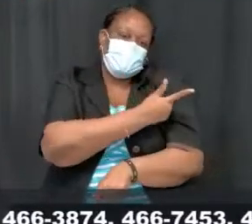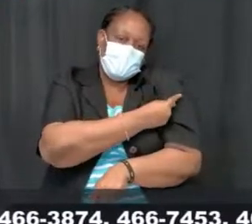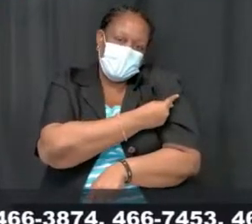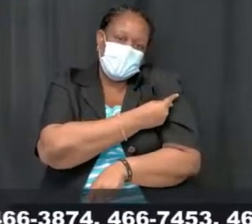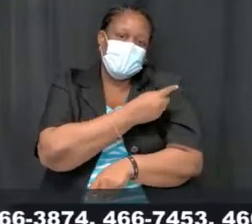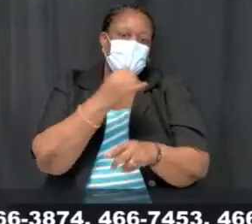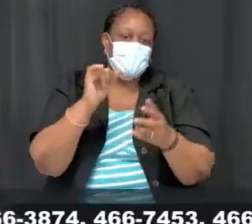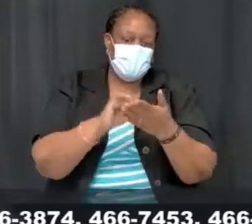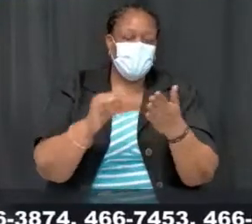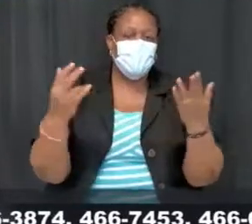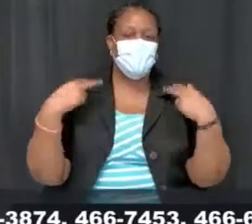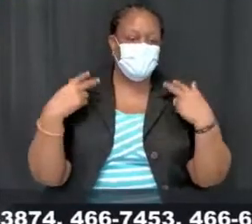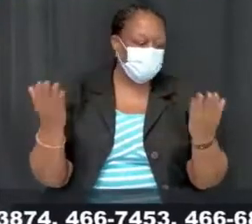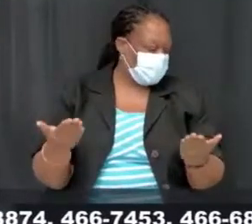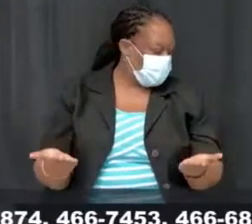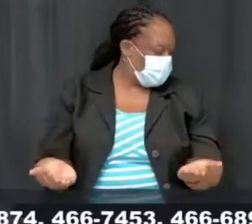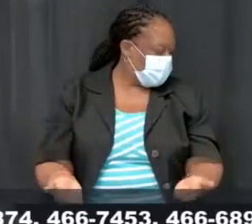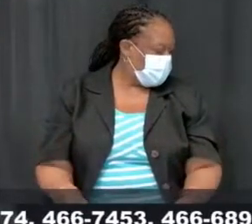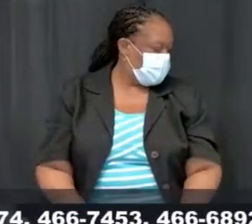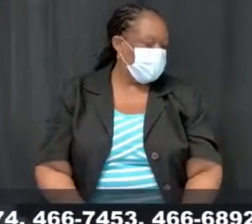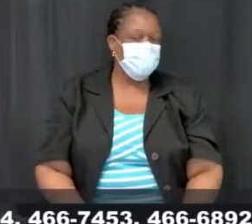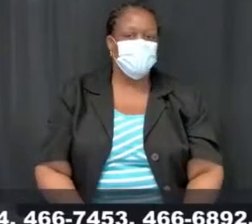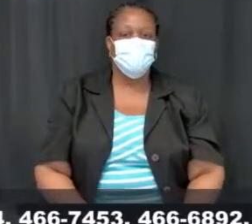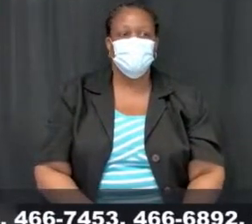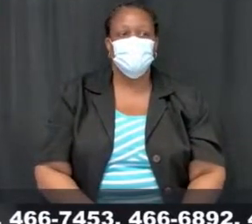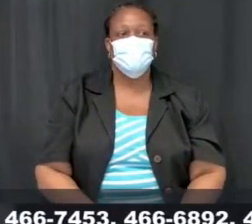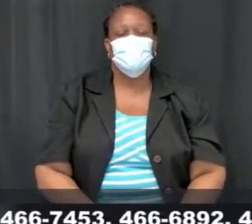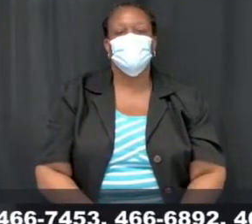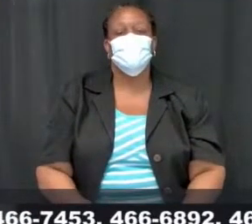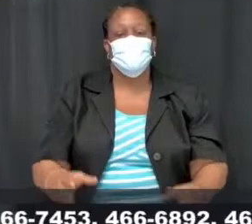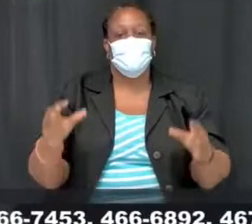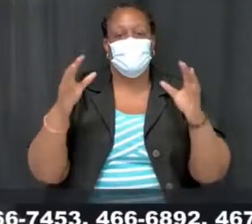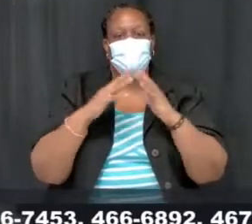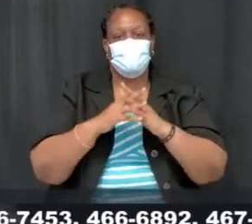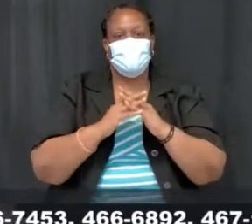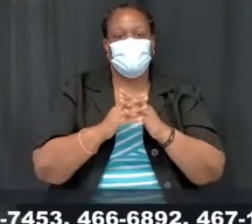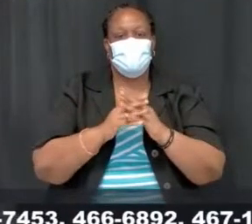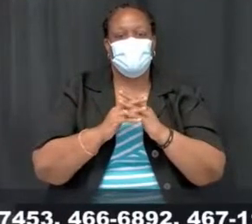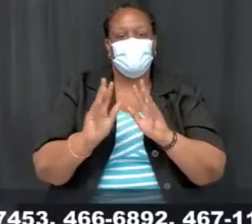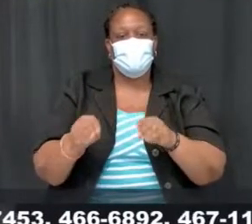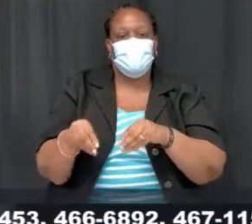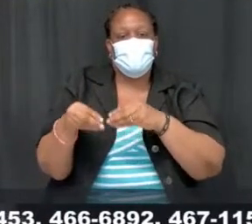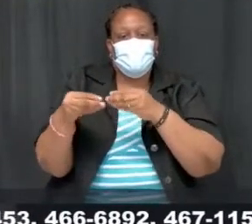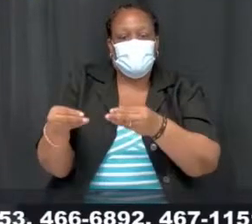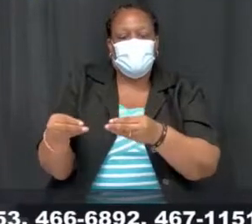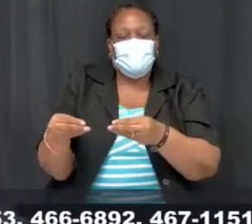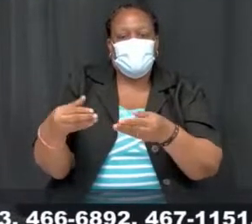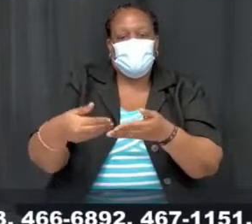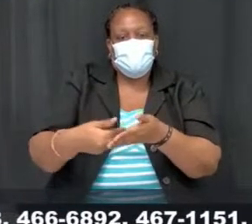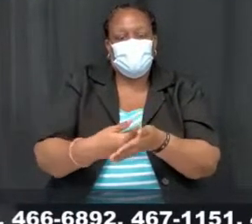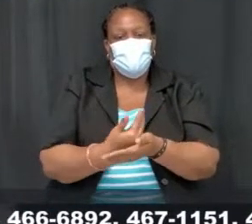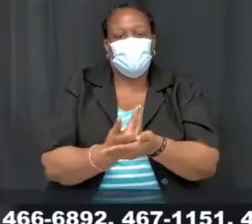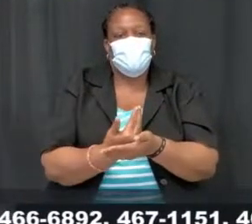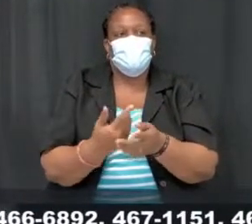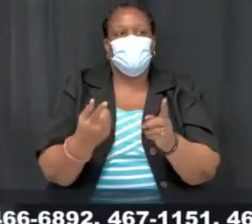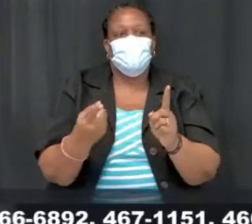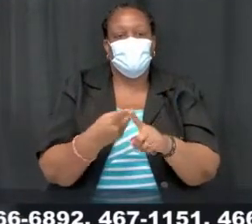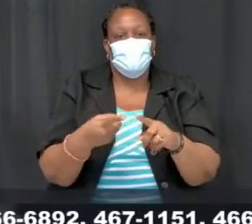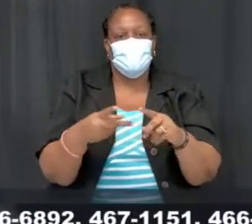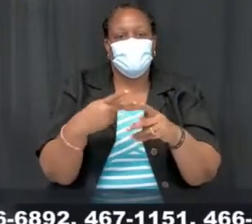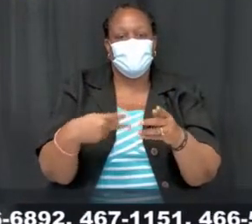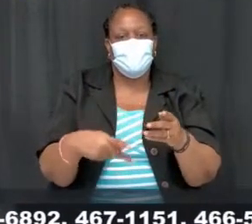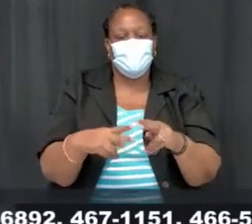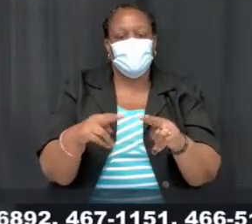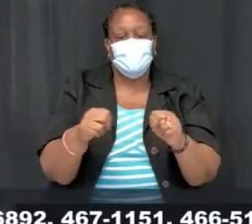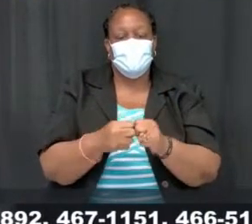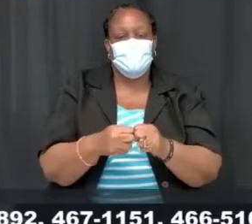who has been in dialogue with the government of the United States of America in making these vaccines accessible to us.